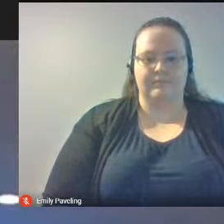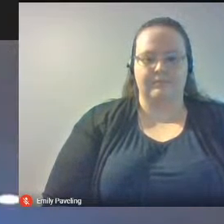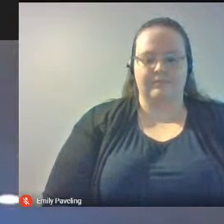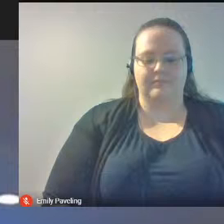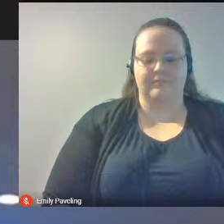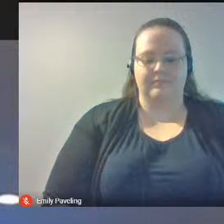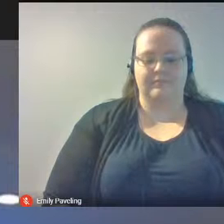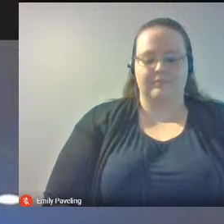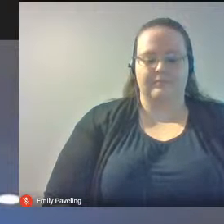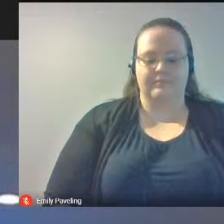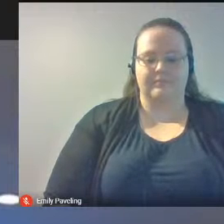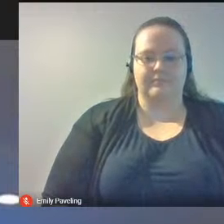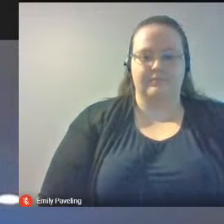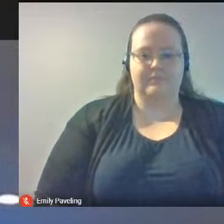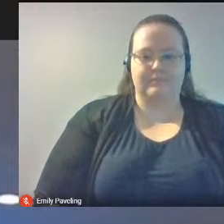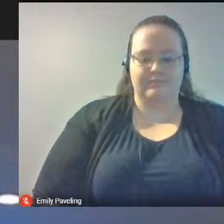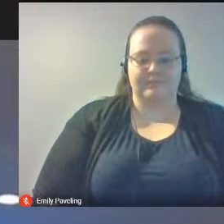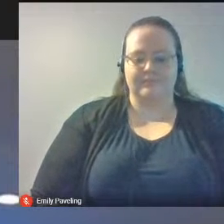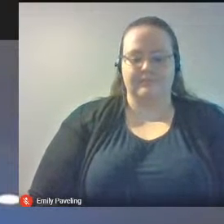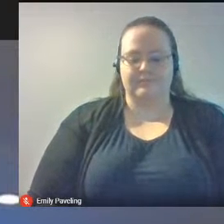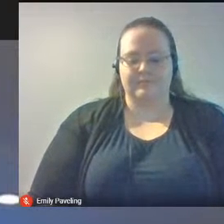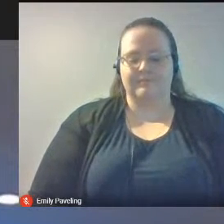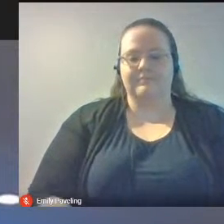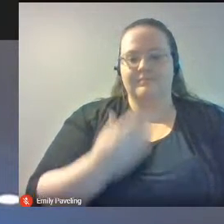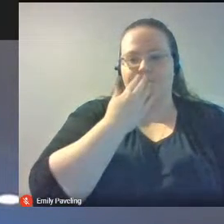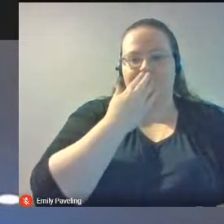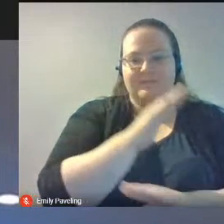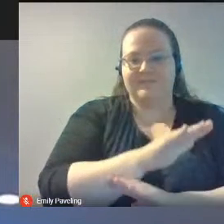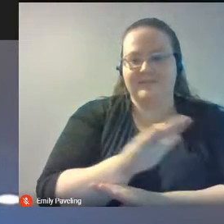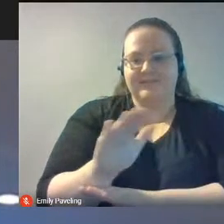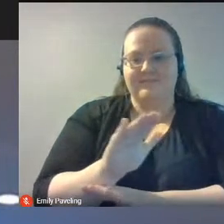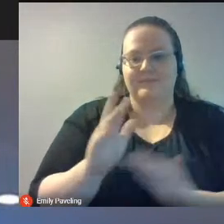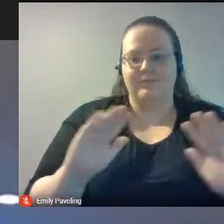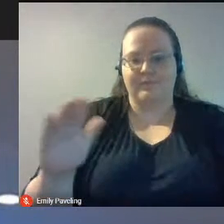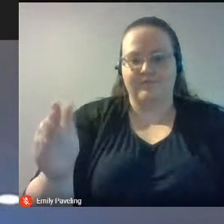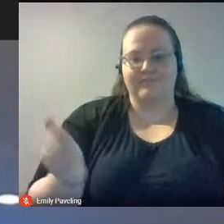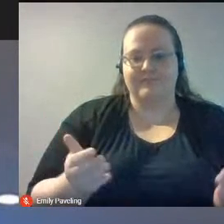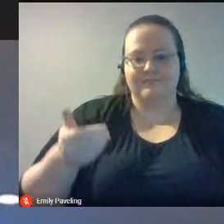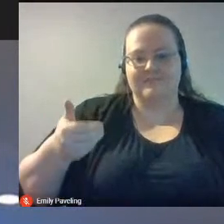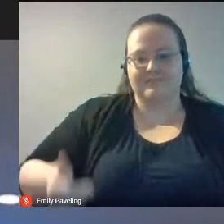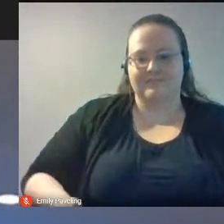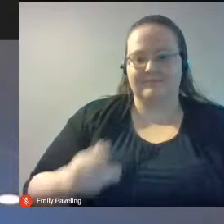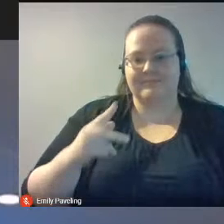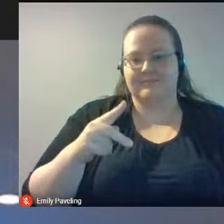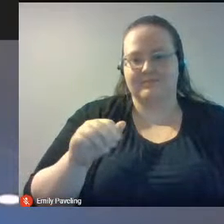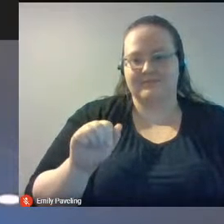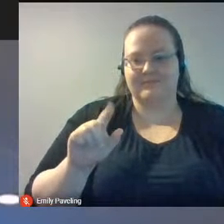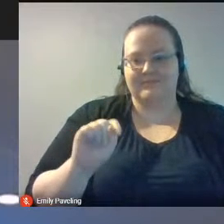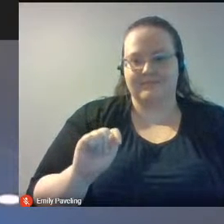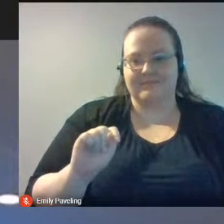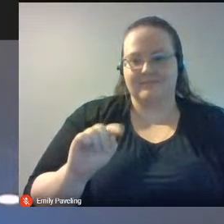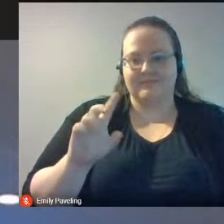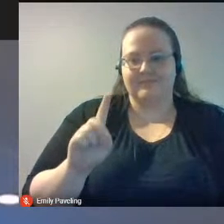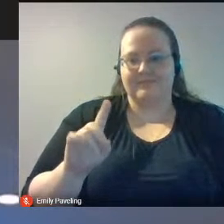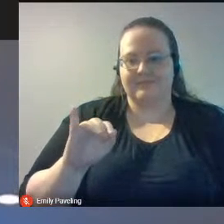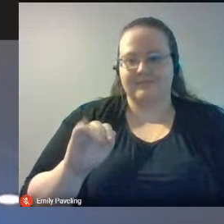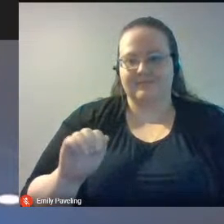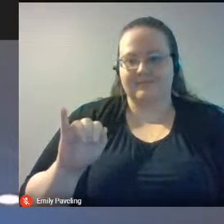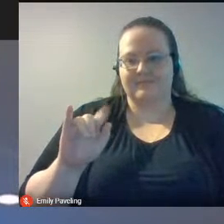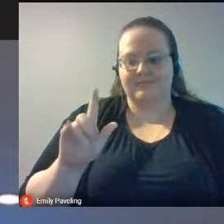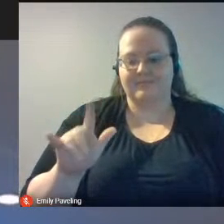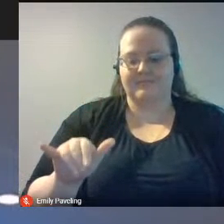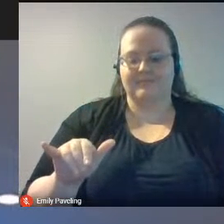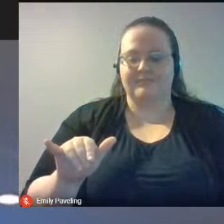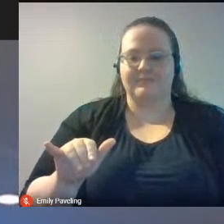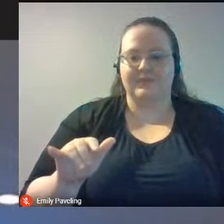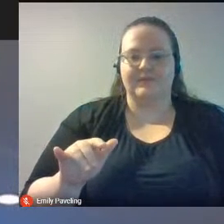Good evening and welcome. My name is Pat Daly, the Director of Education with the Halton Catholic District School Board. Thanks for joining our webinar